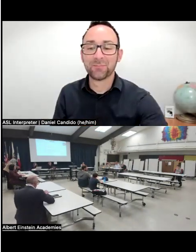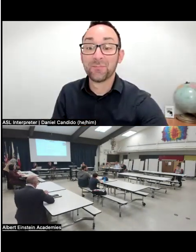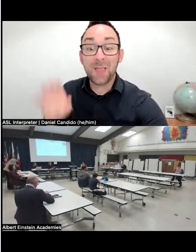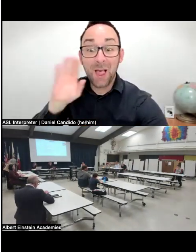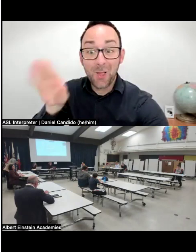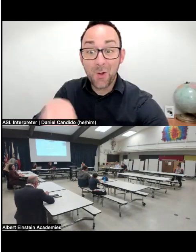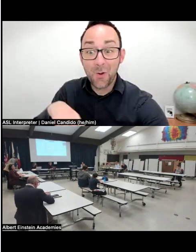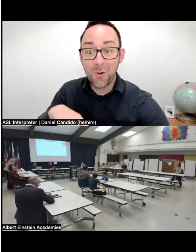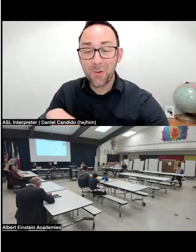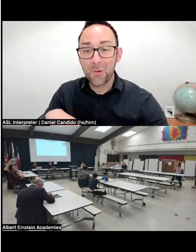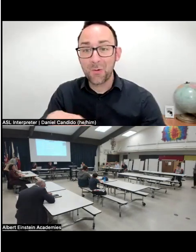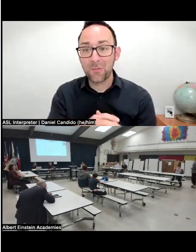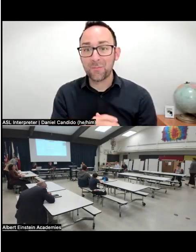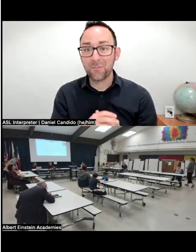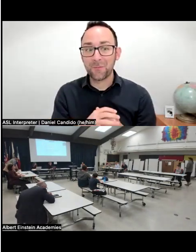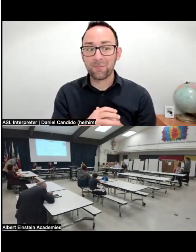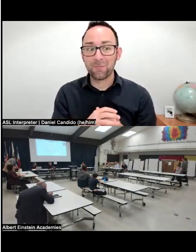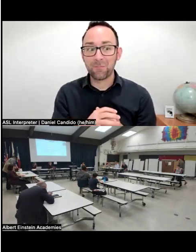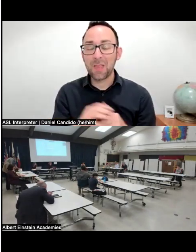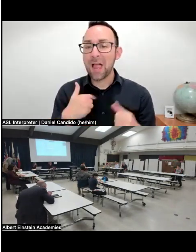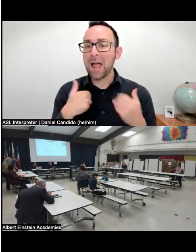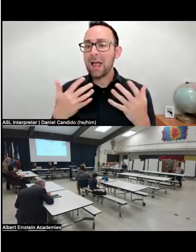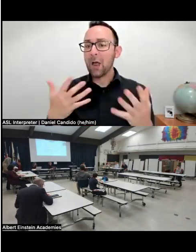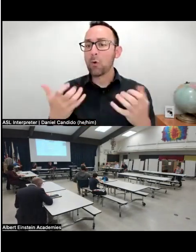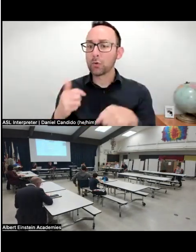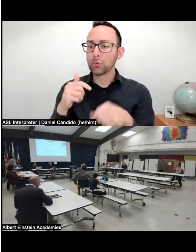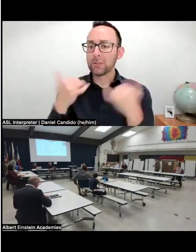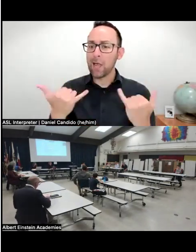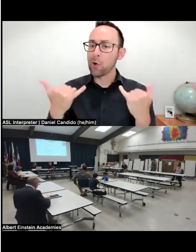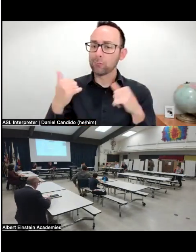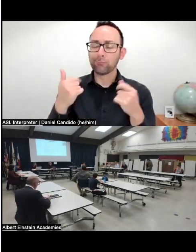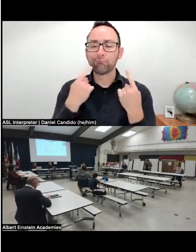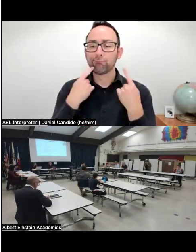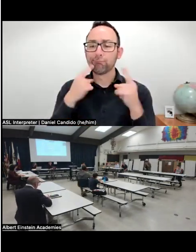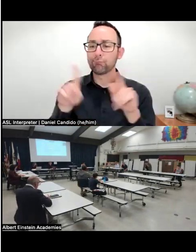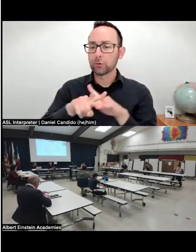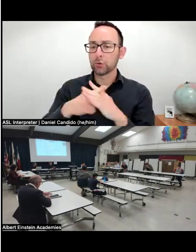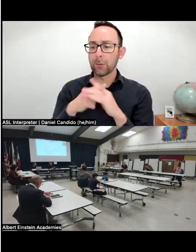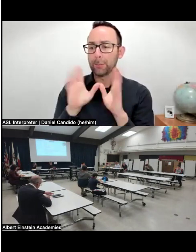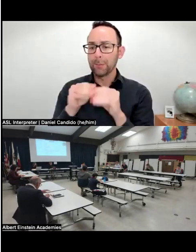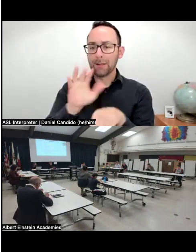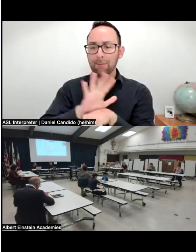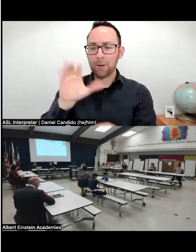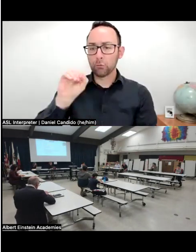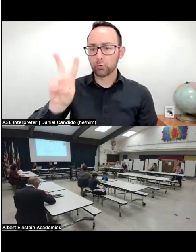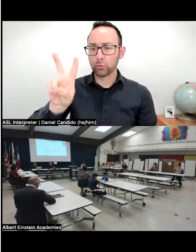Hello, I would like to call the meeting to order at 5:02.